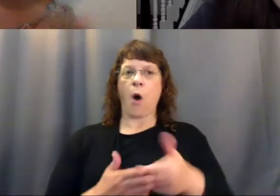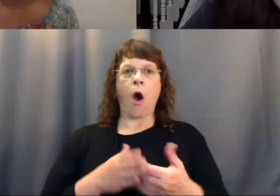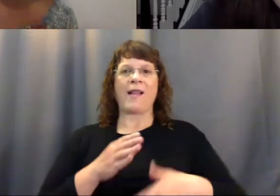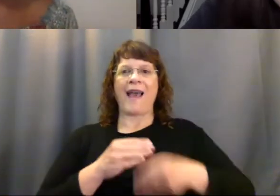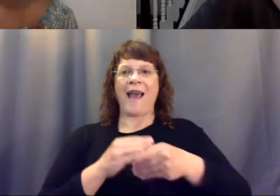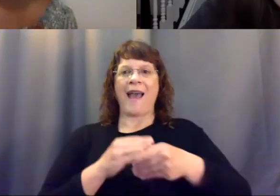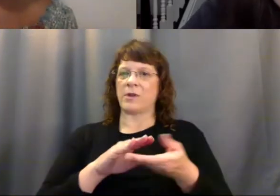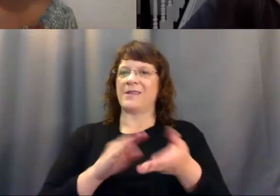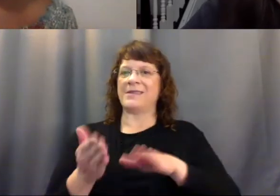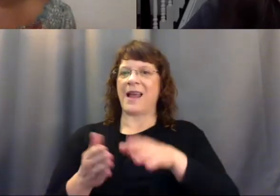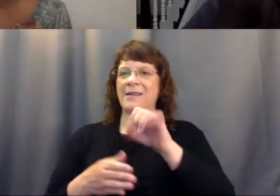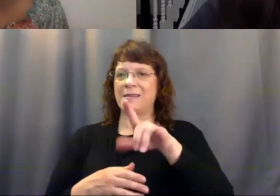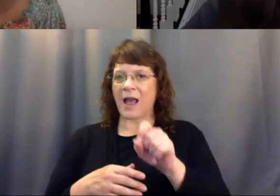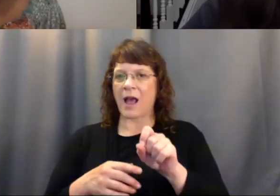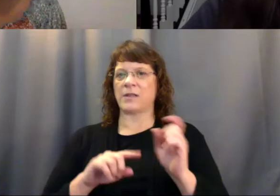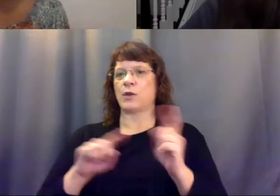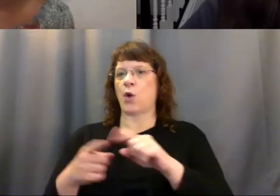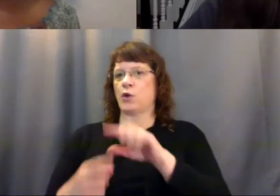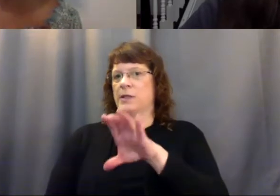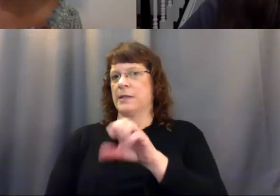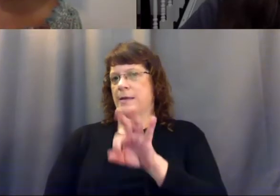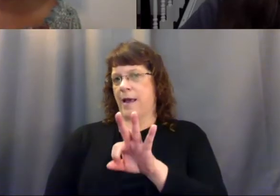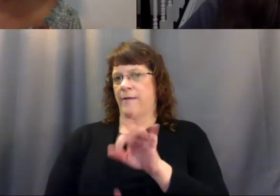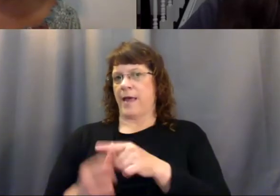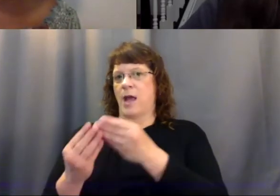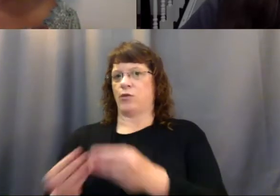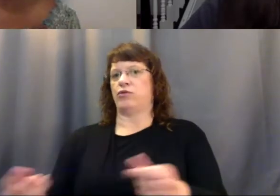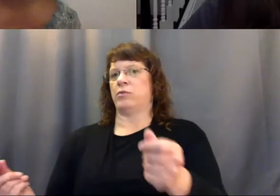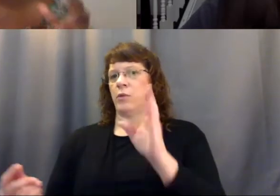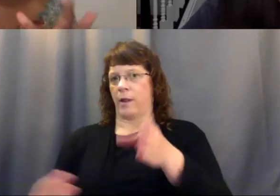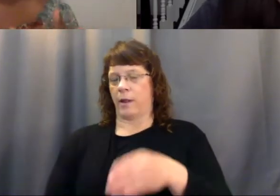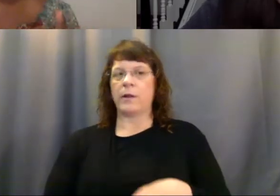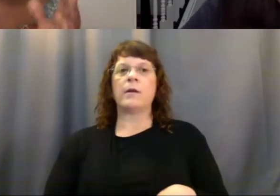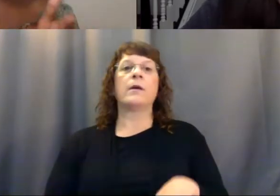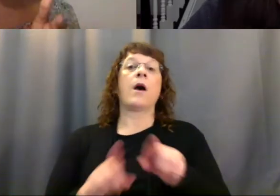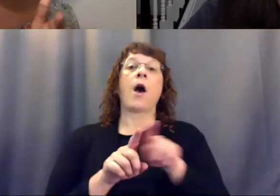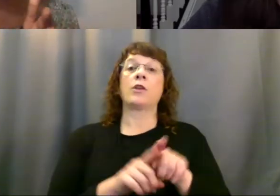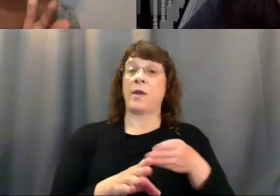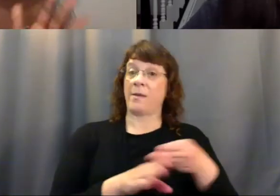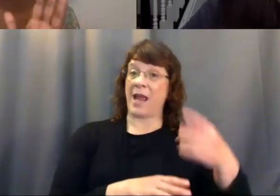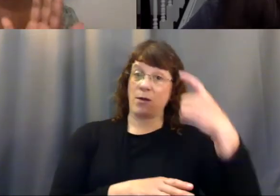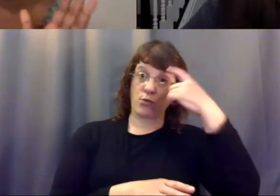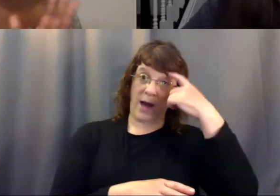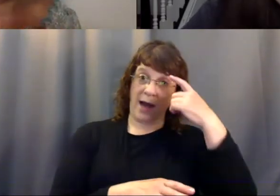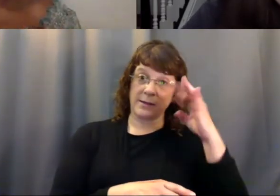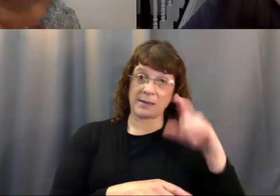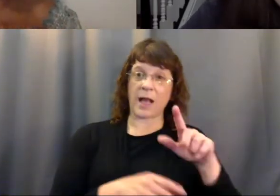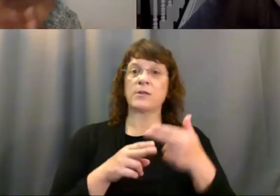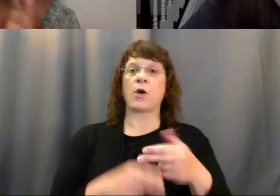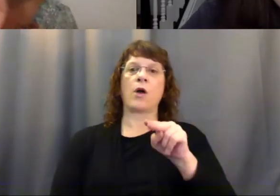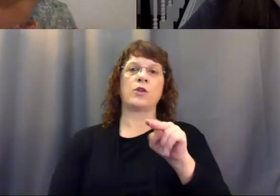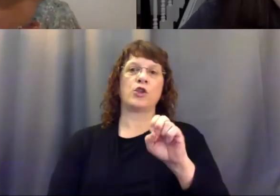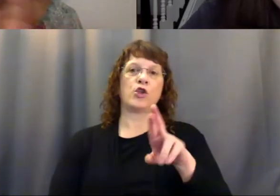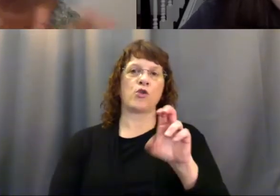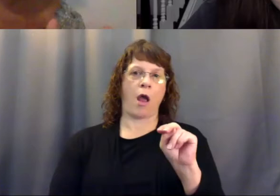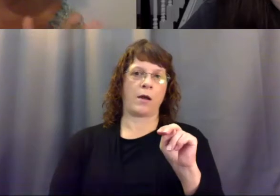out. Also, I will say there are other brain cells. So the main brain cell is a neuron, which is the one that is in